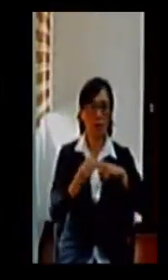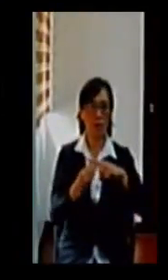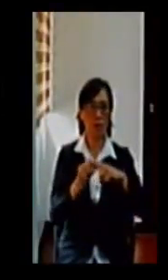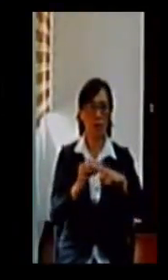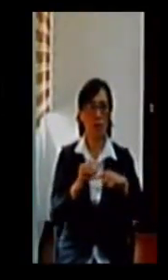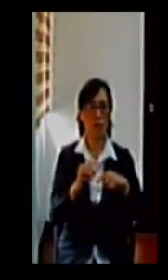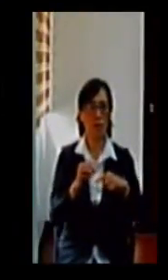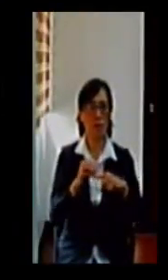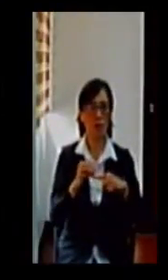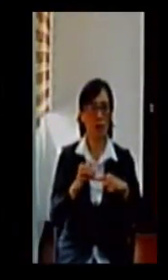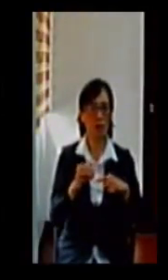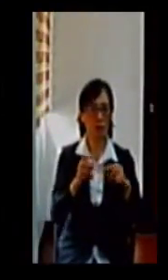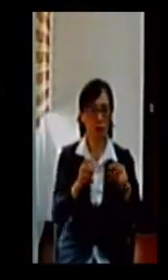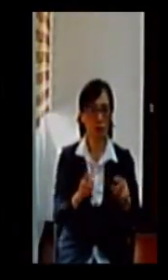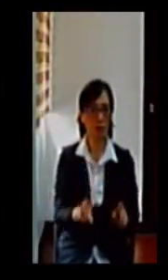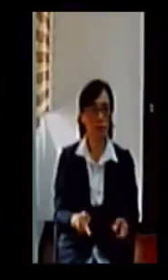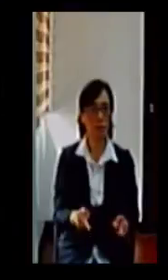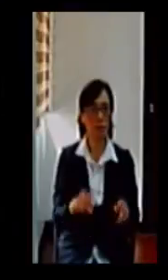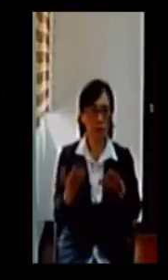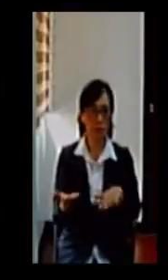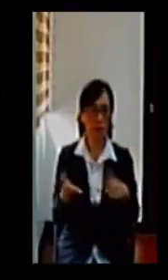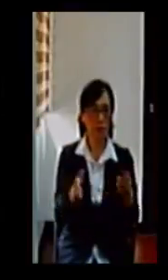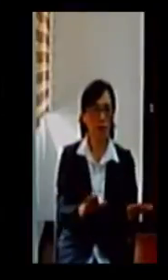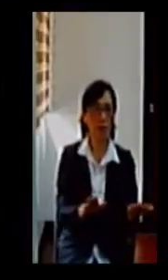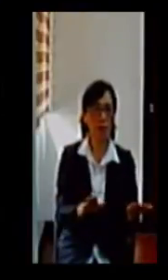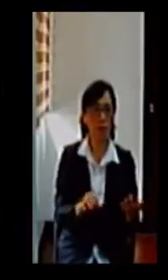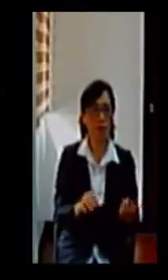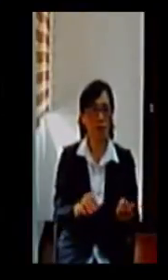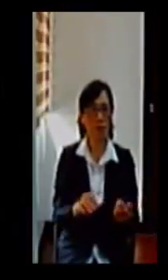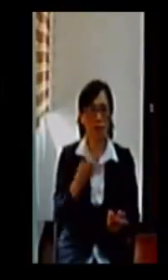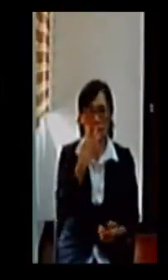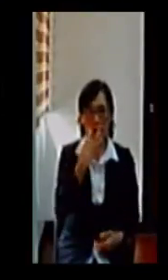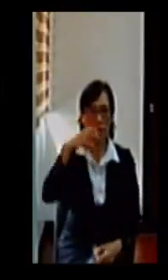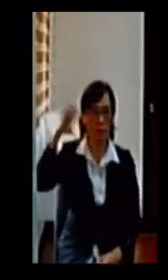yung seedling na, you would die because it's too hot.